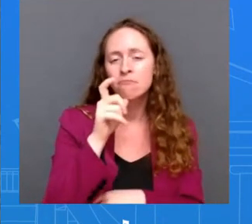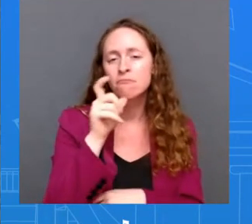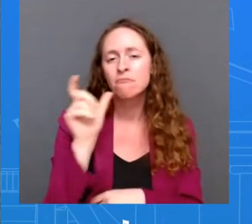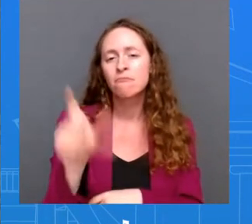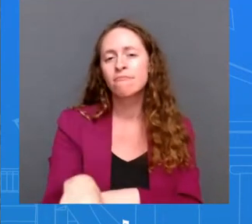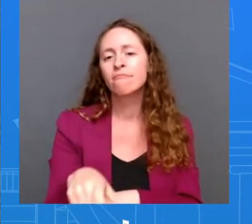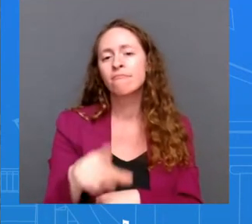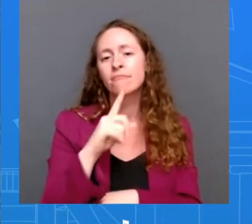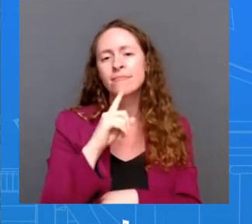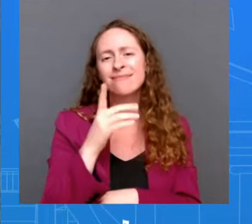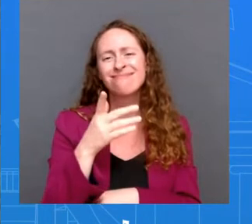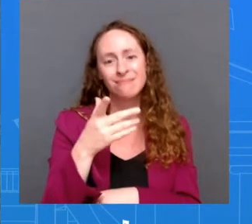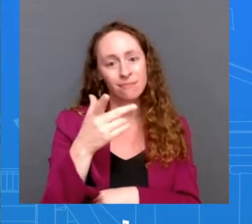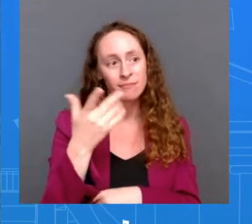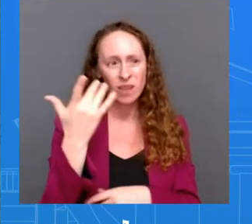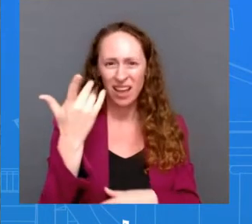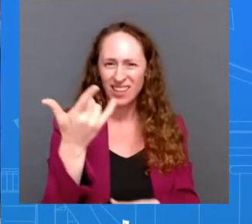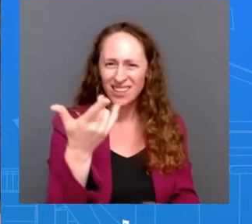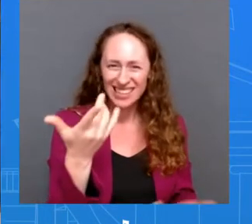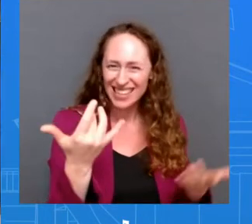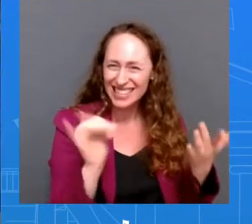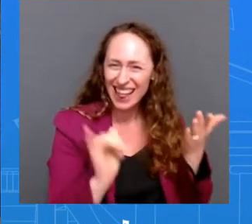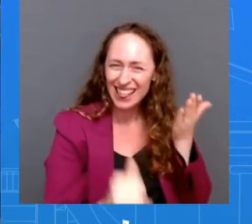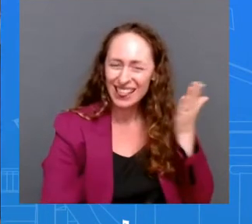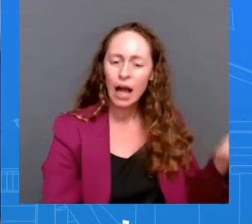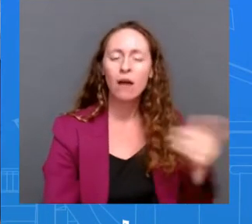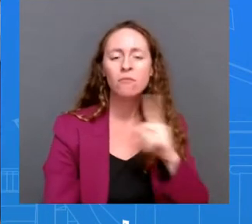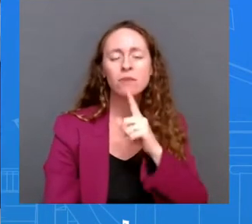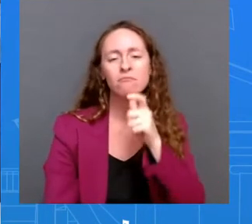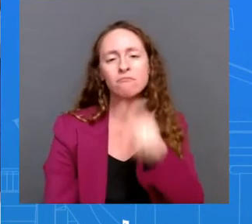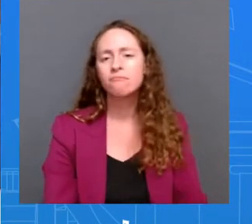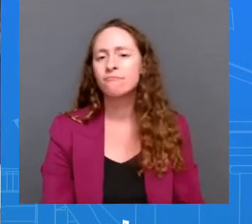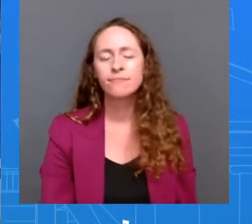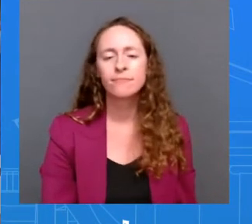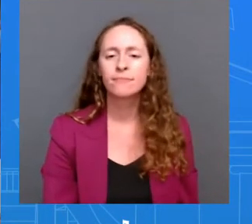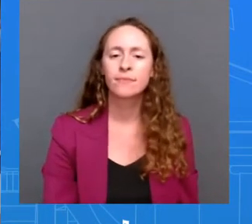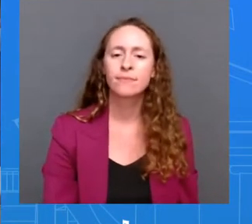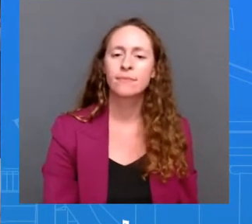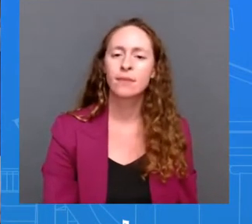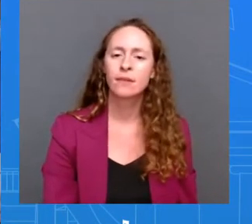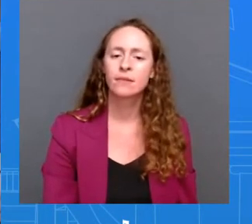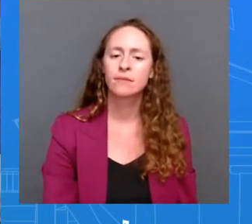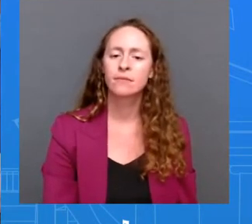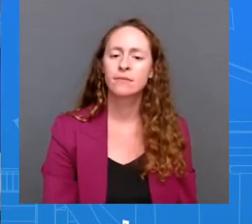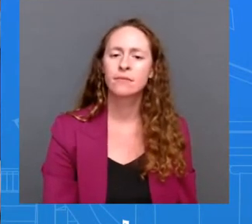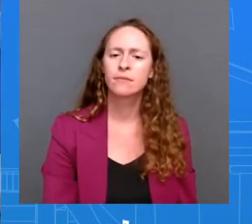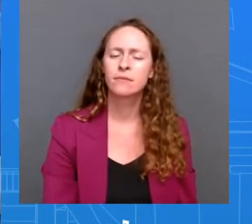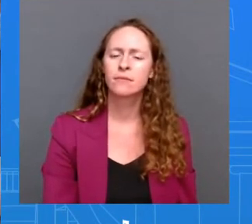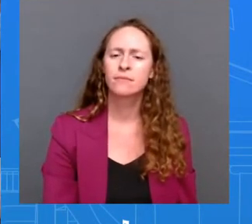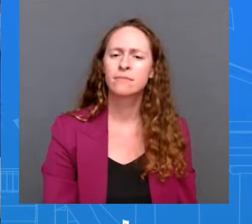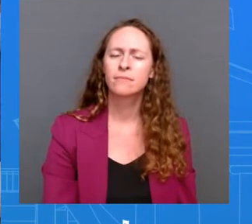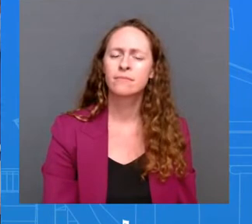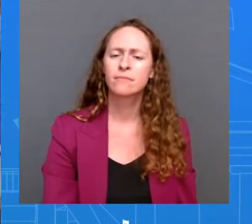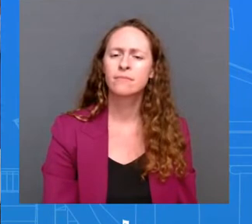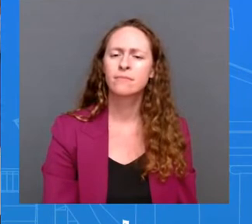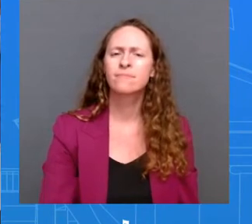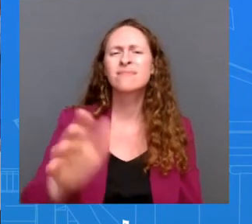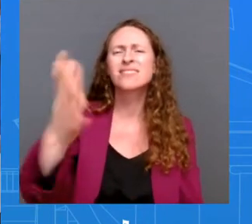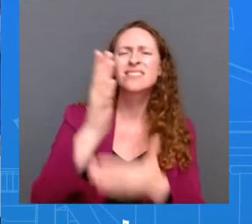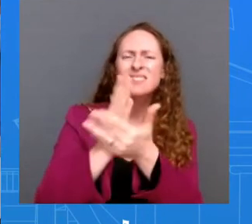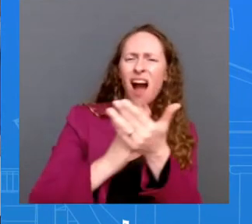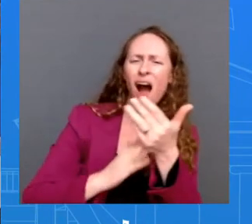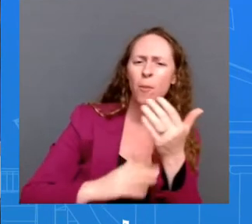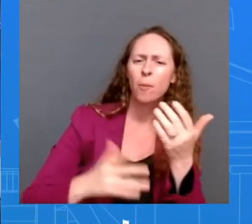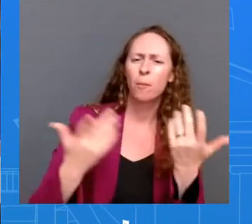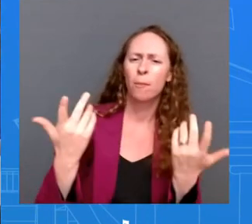in its scope. You know, some details of the U.S. Prisoner swap offer have obviously been public.